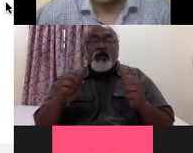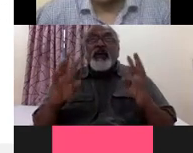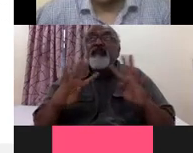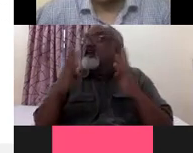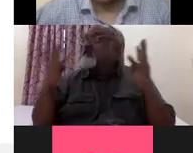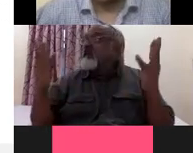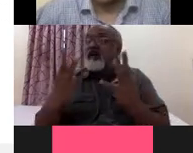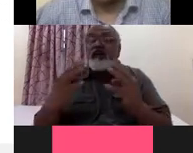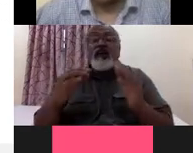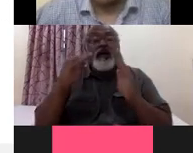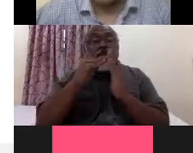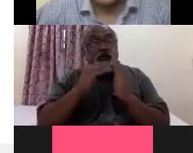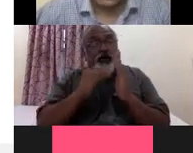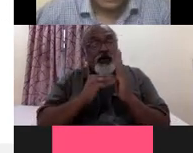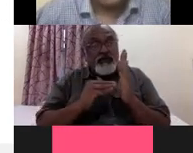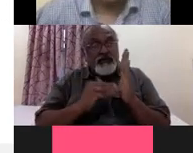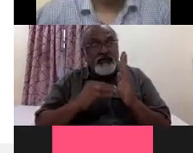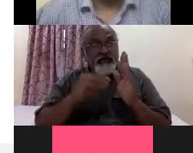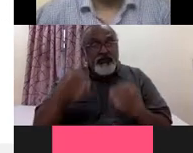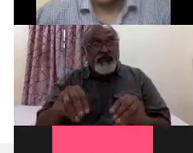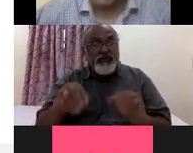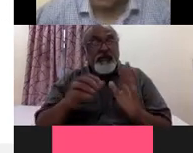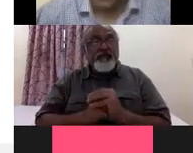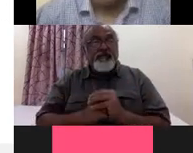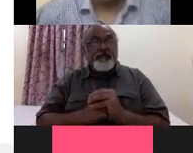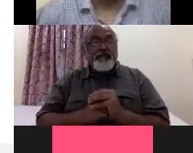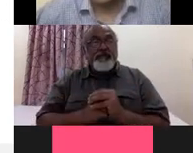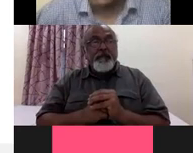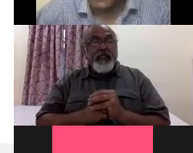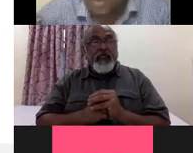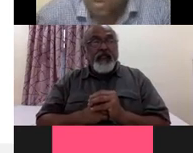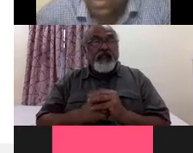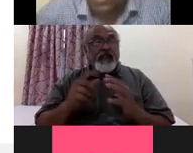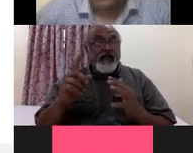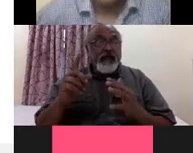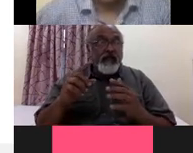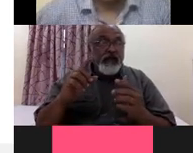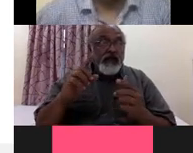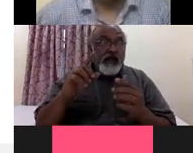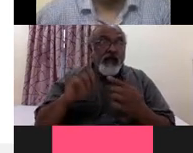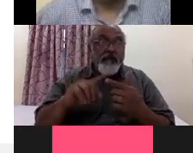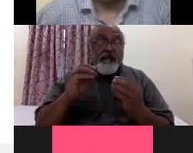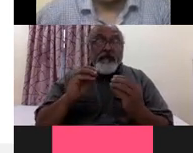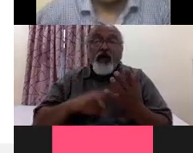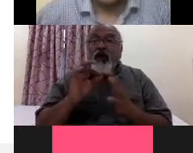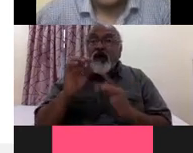protocol, all of that should be perfectly aligned. Employee having exclusive recruitment drives,